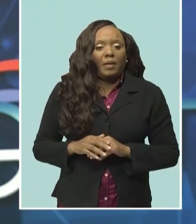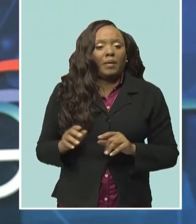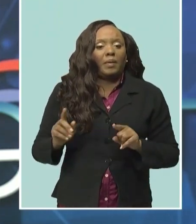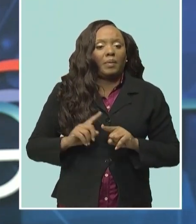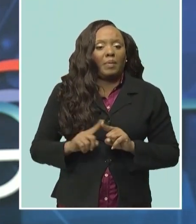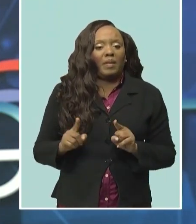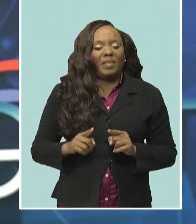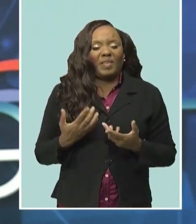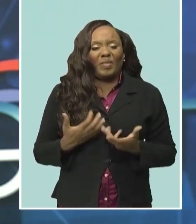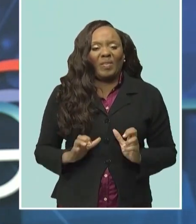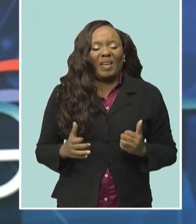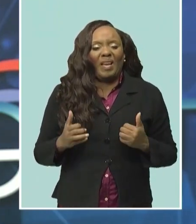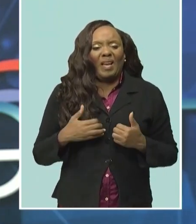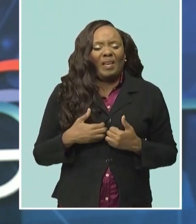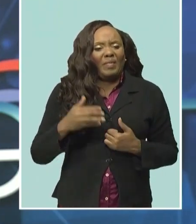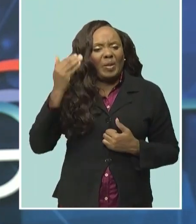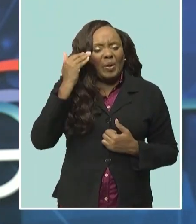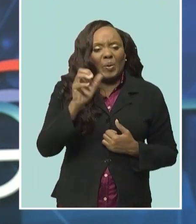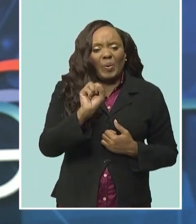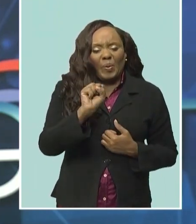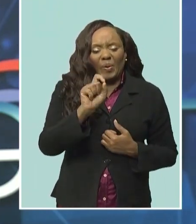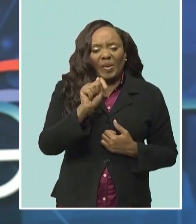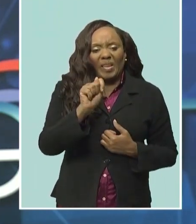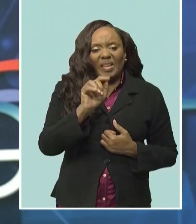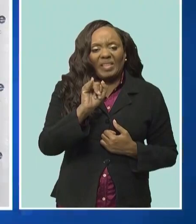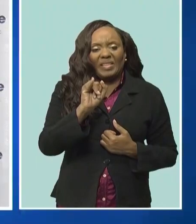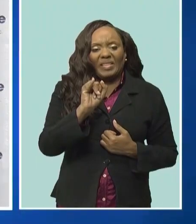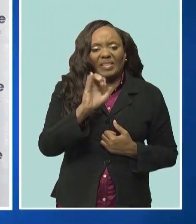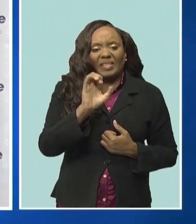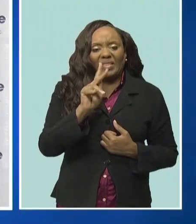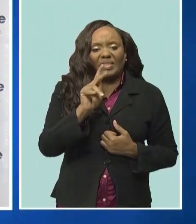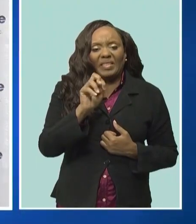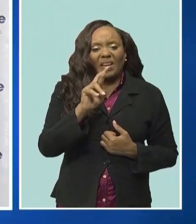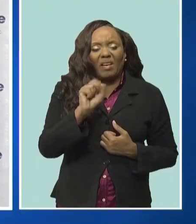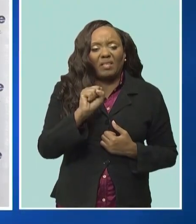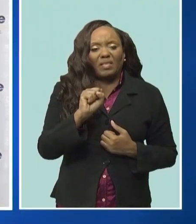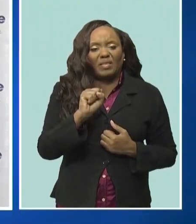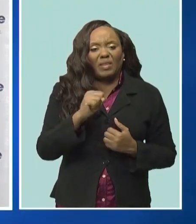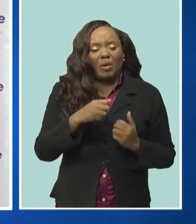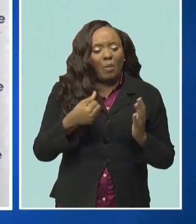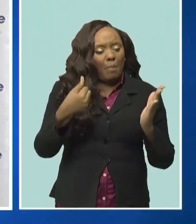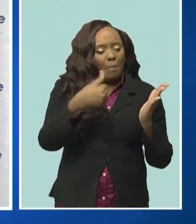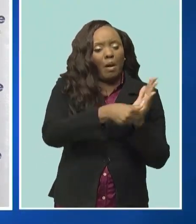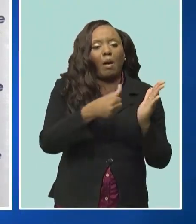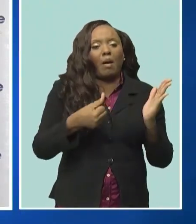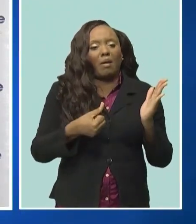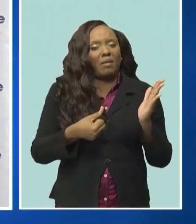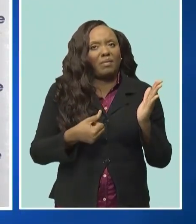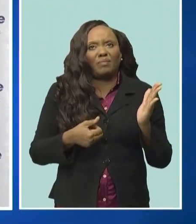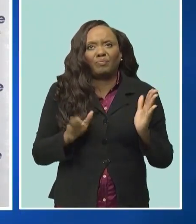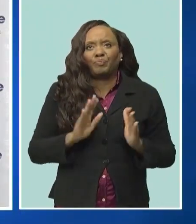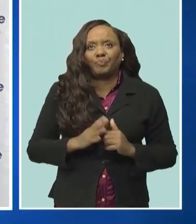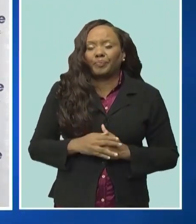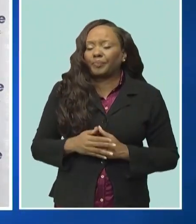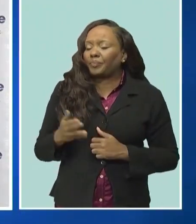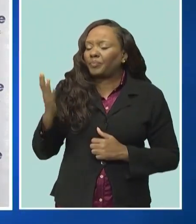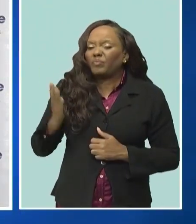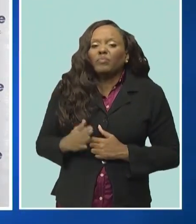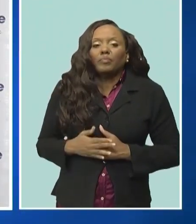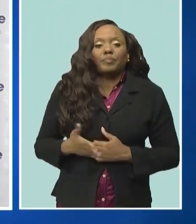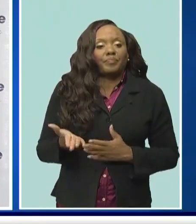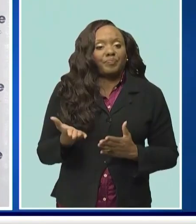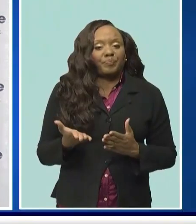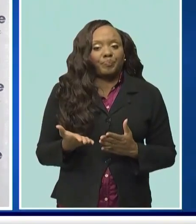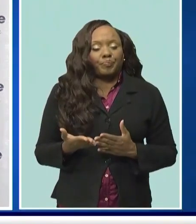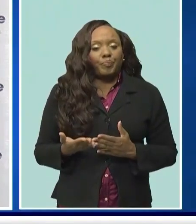involve placing stickers on goods. The DCCA, Department of Commerce and Consumer Affairs, they are the